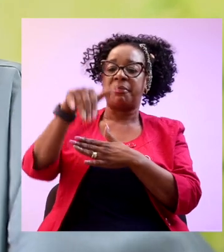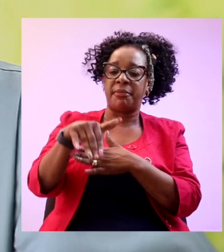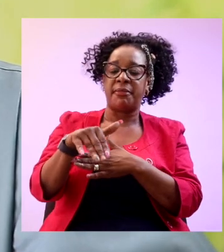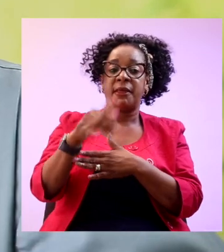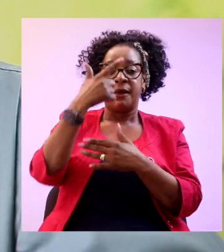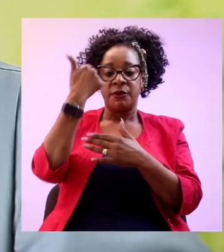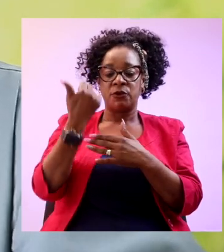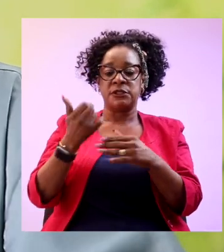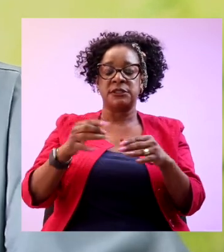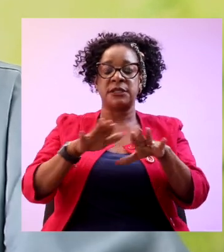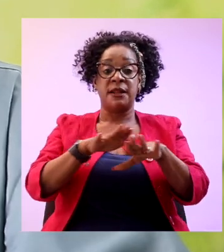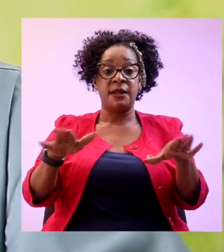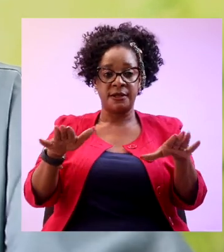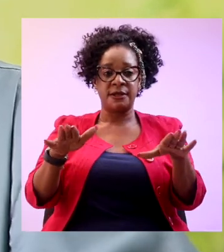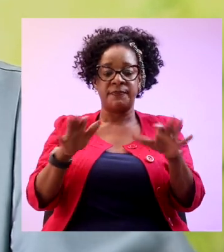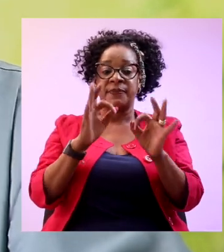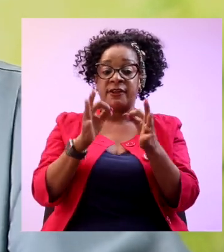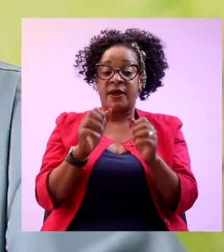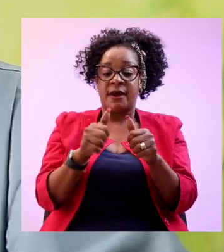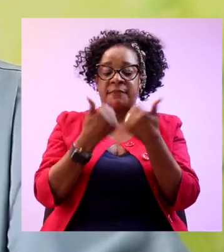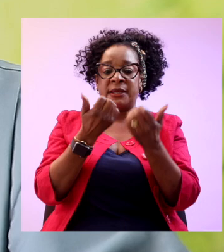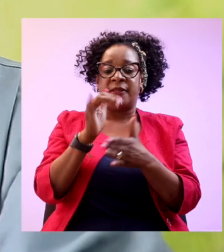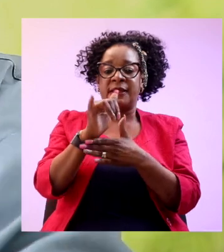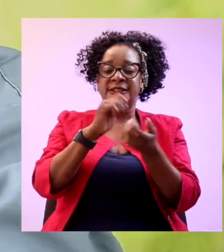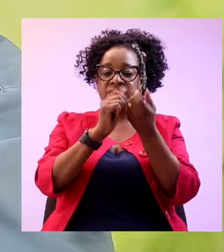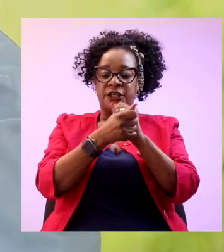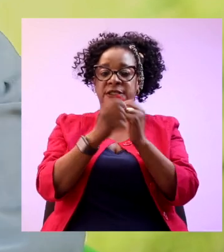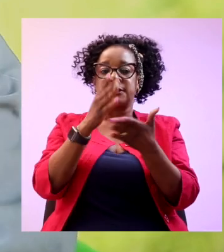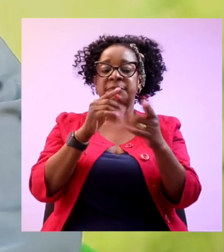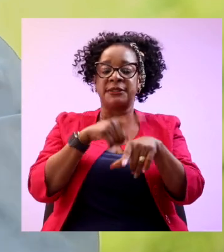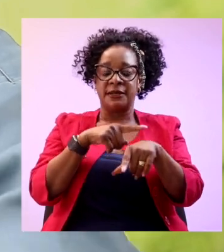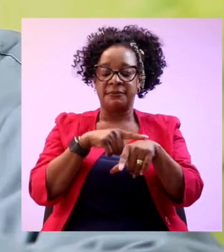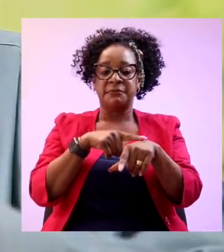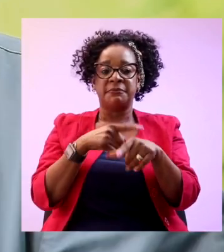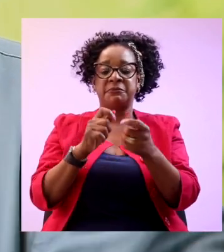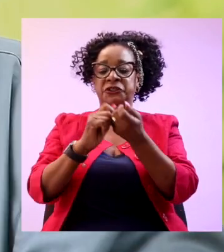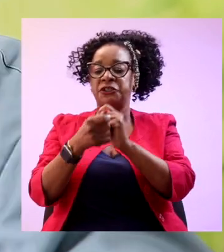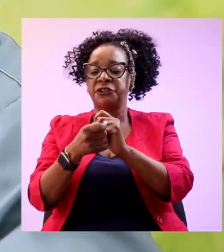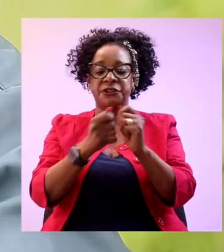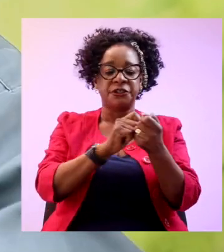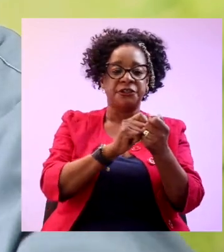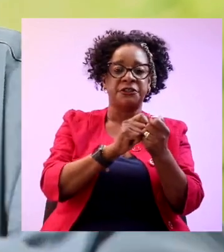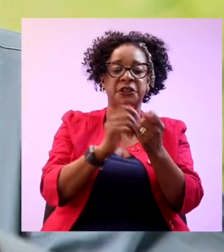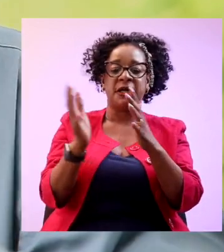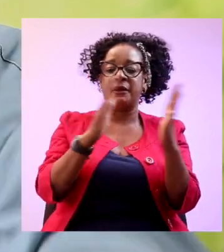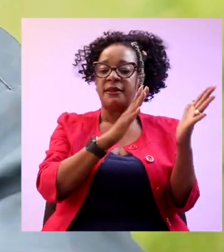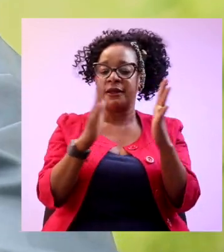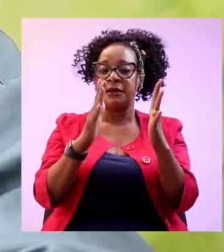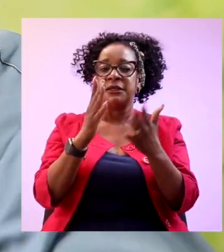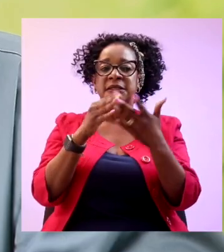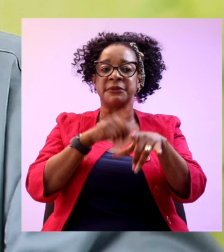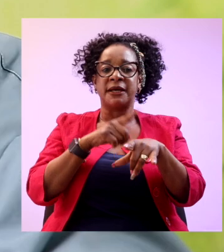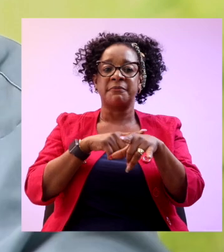kwa sababu ya hiyo hali ange kibadiliko, unakuta sehemu zingine zimezaa kuzaa. Kwa hivyo wakati